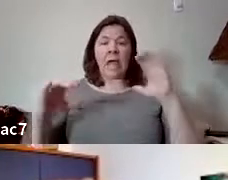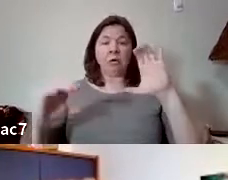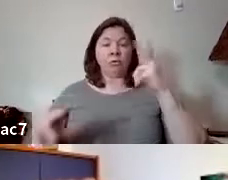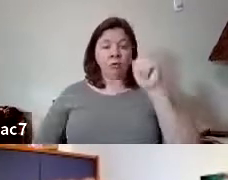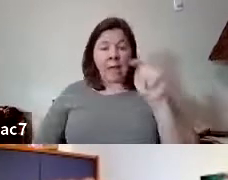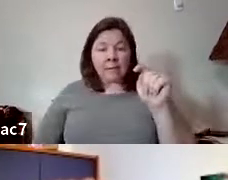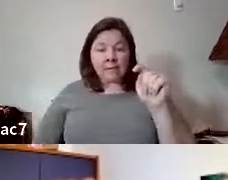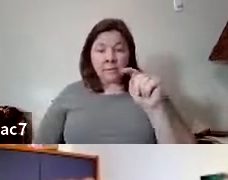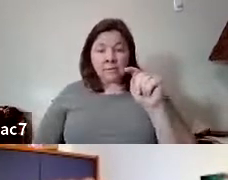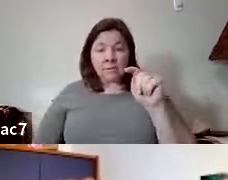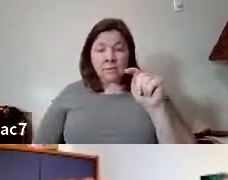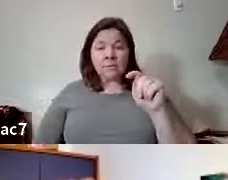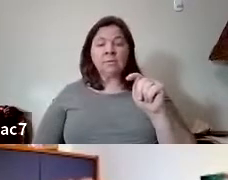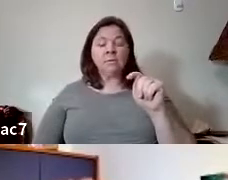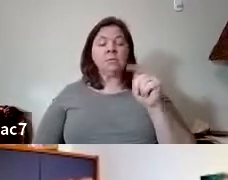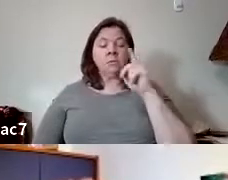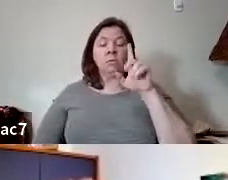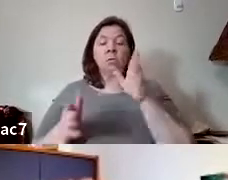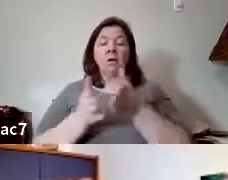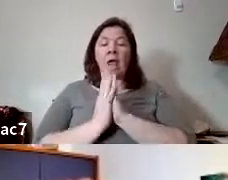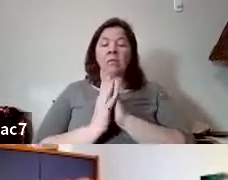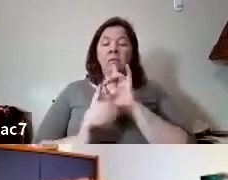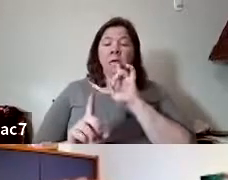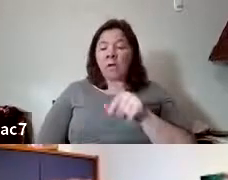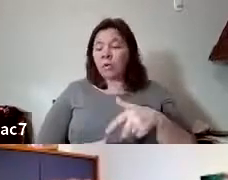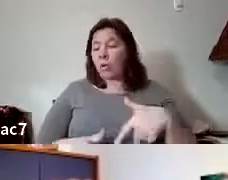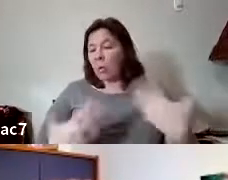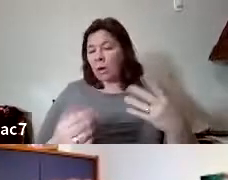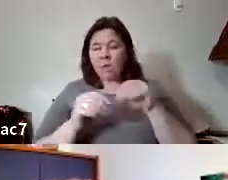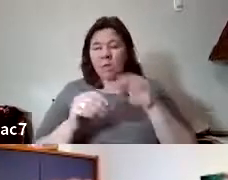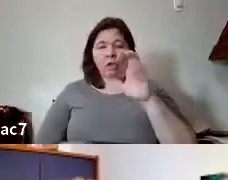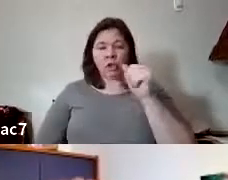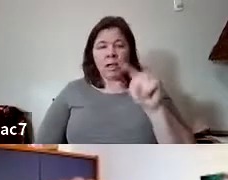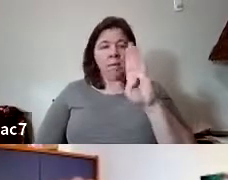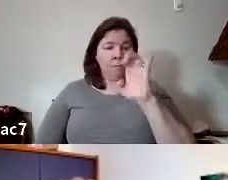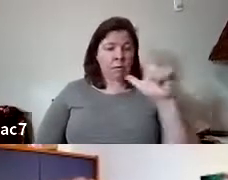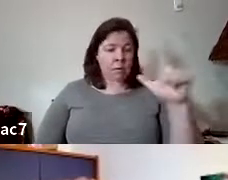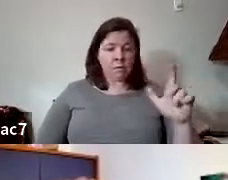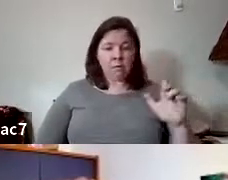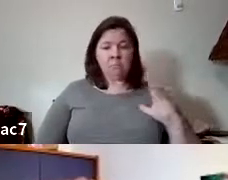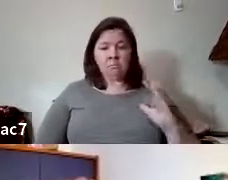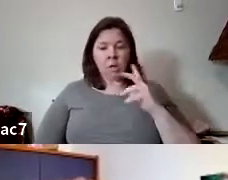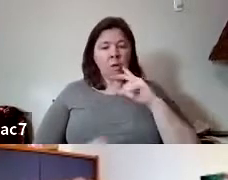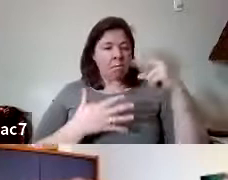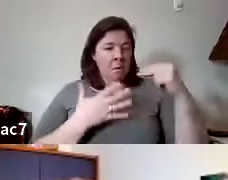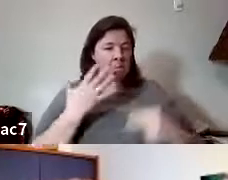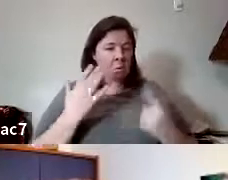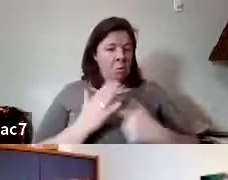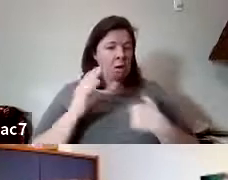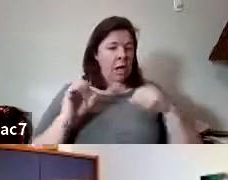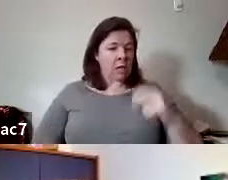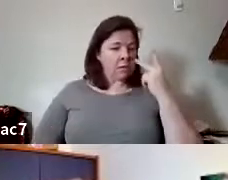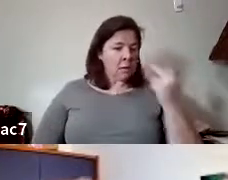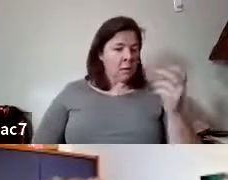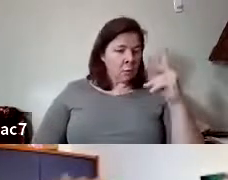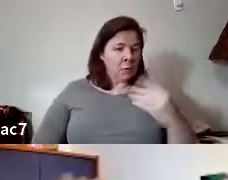the chat, Bill, and then you can answer, or Yeah, I can go through it and answer the ones I know. Oh, okay, do